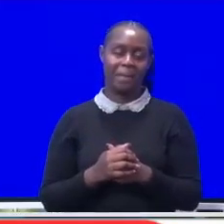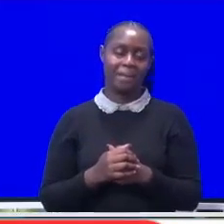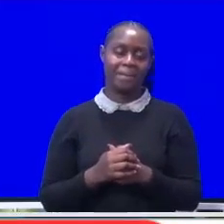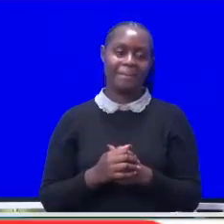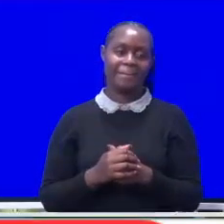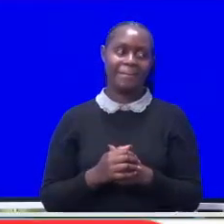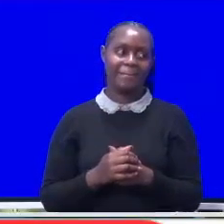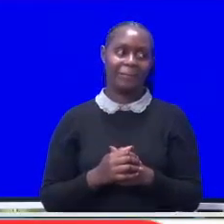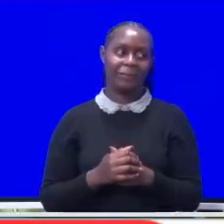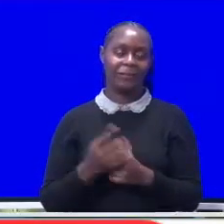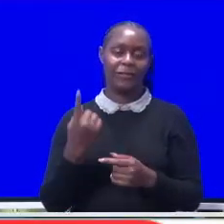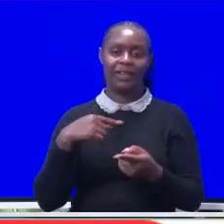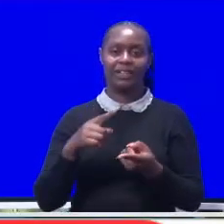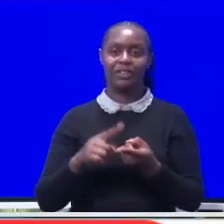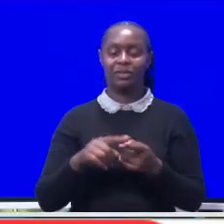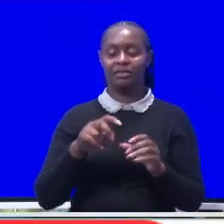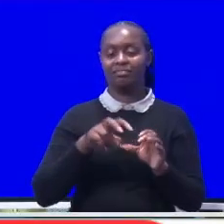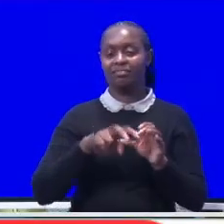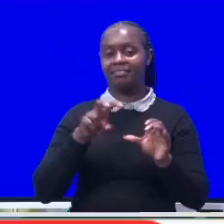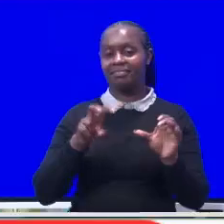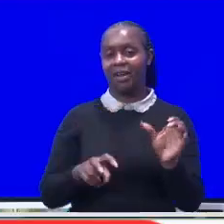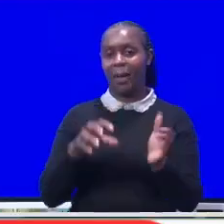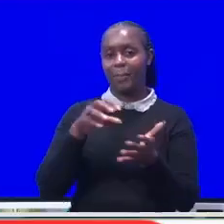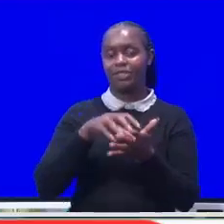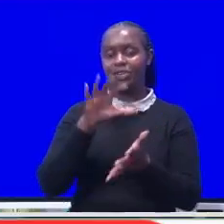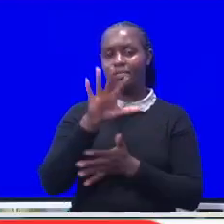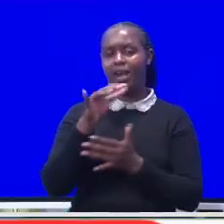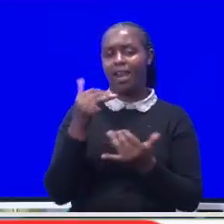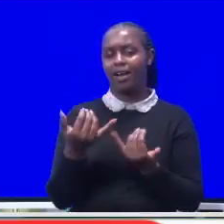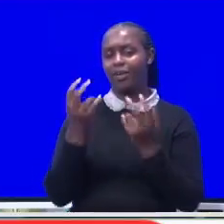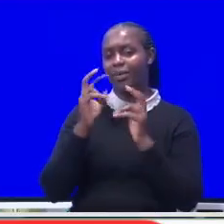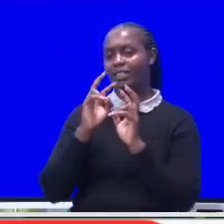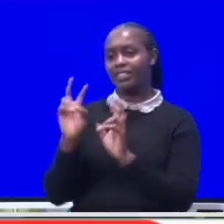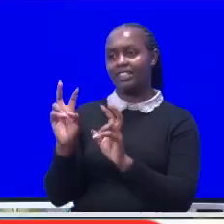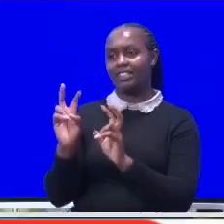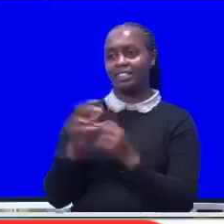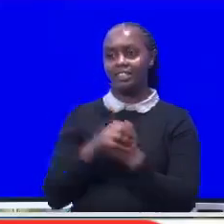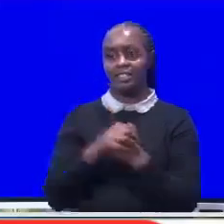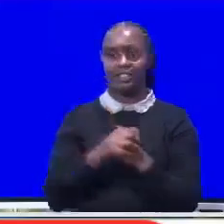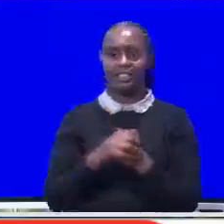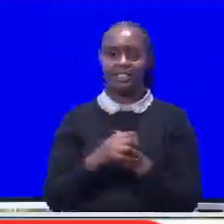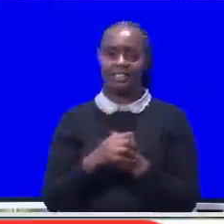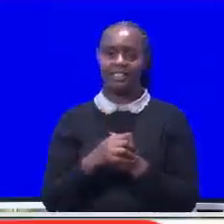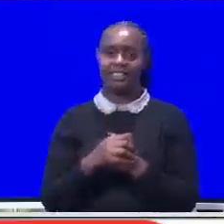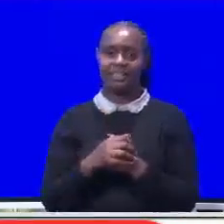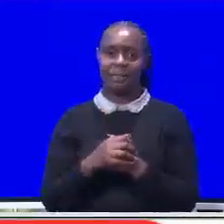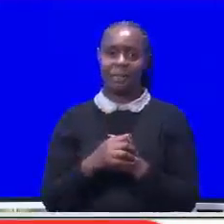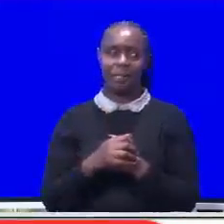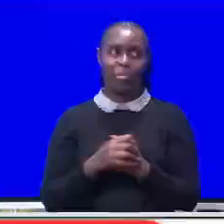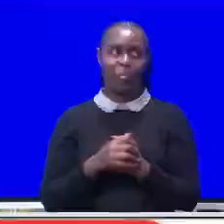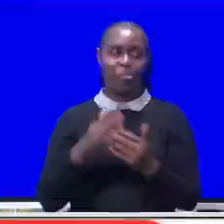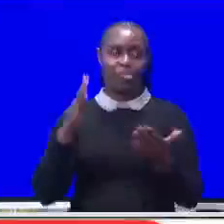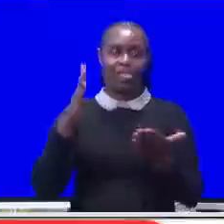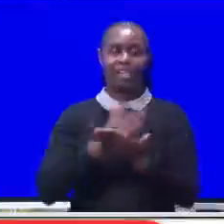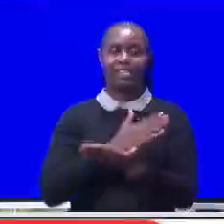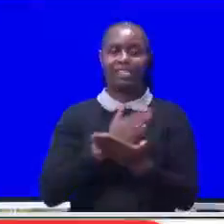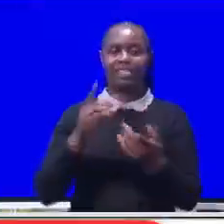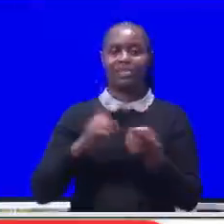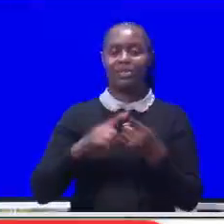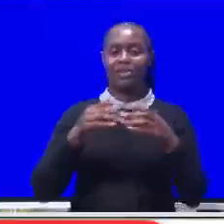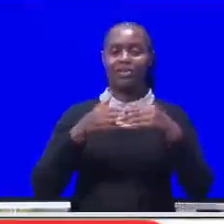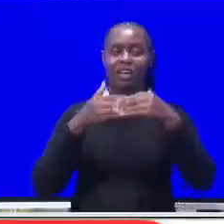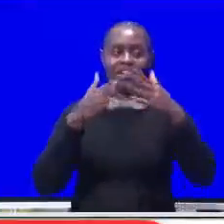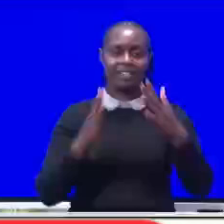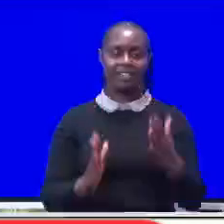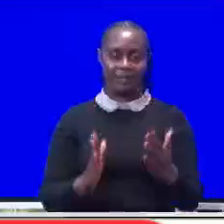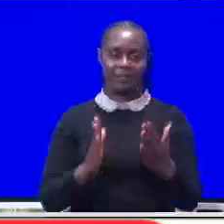Come down from his position. Now take a look at this report. A section of prominent leaders